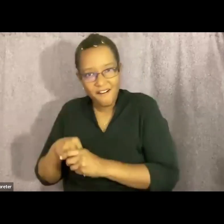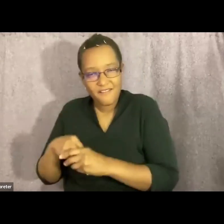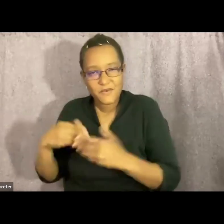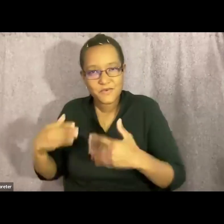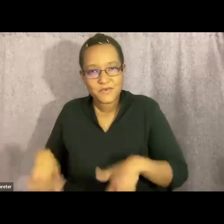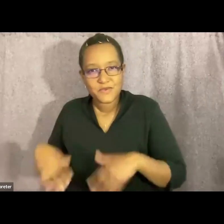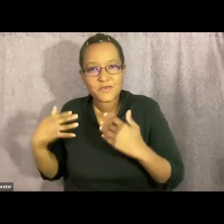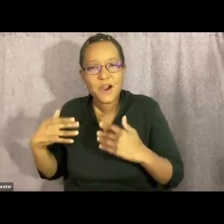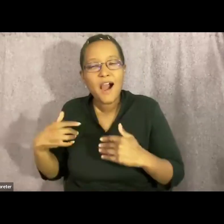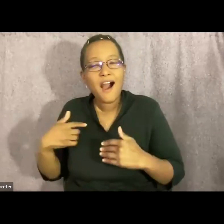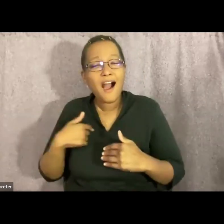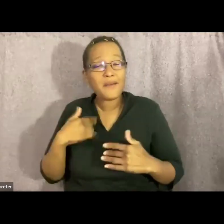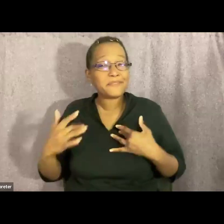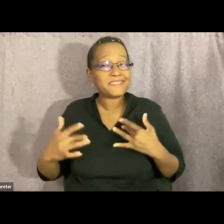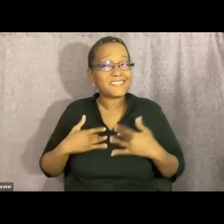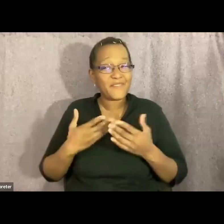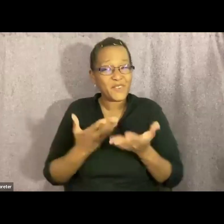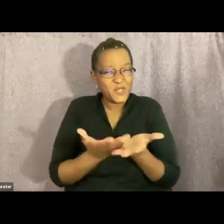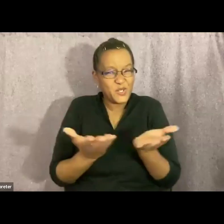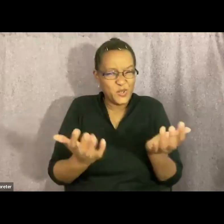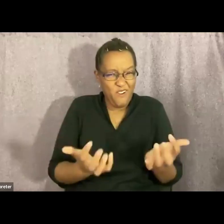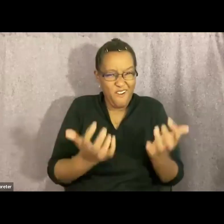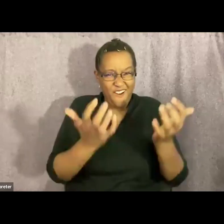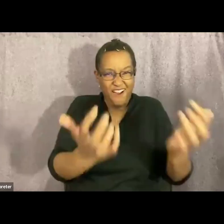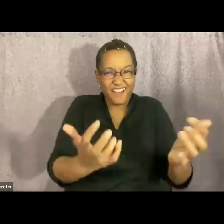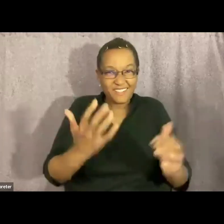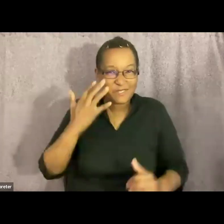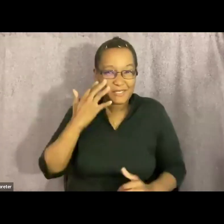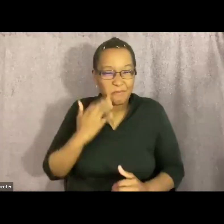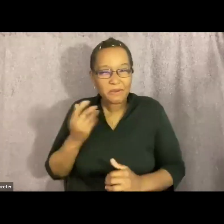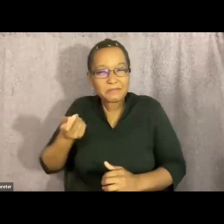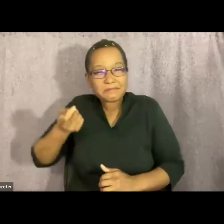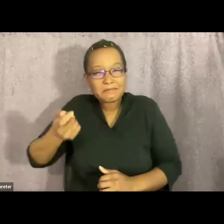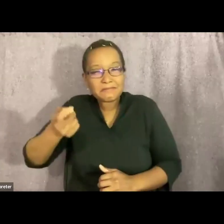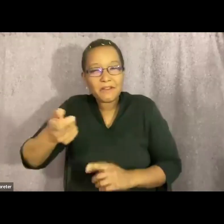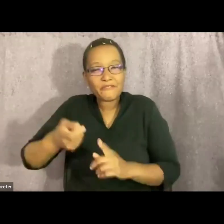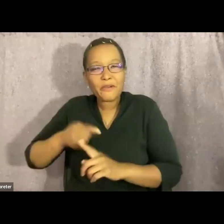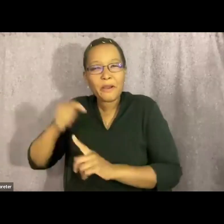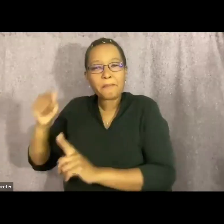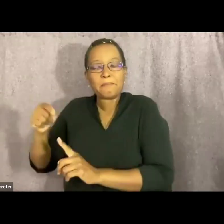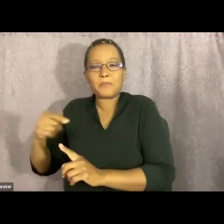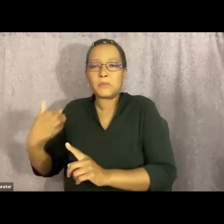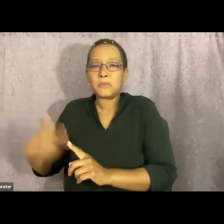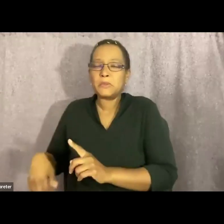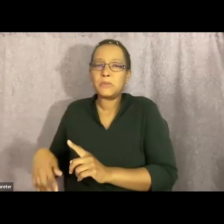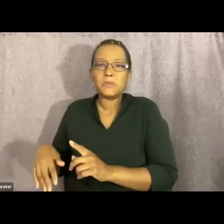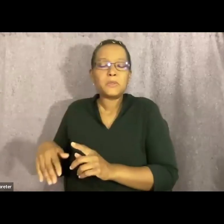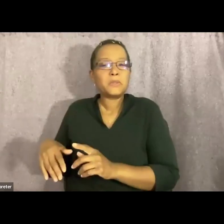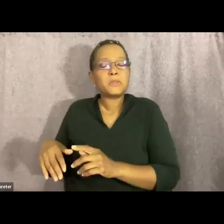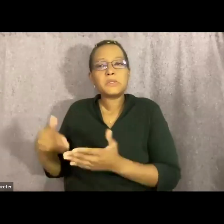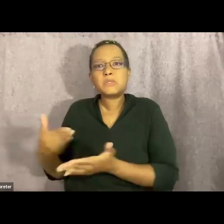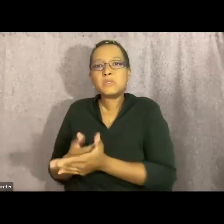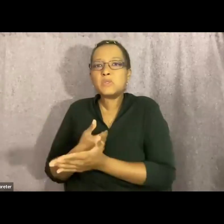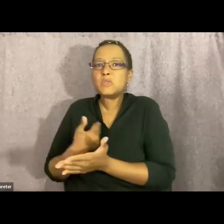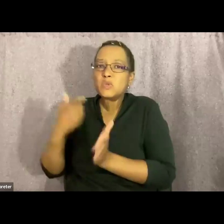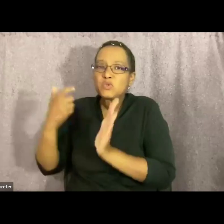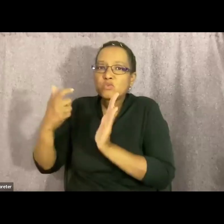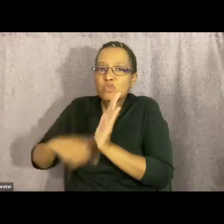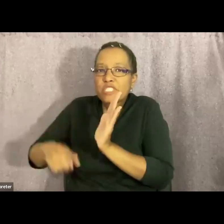for you all in the audience to experience some of the groundbreaking research